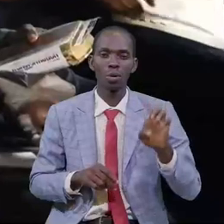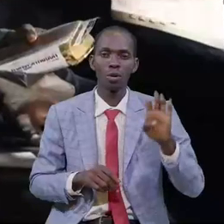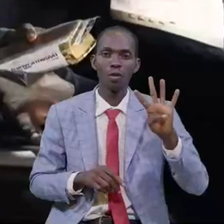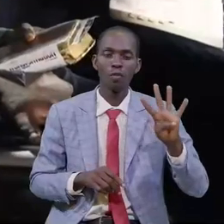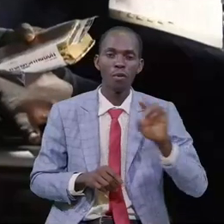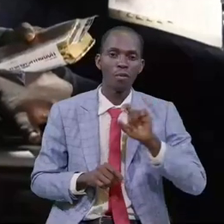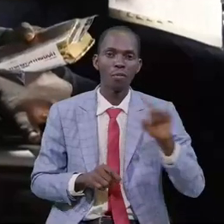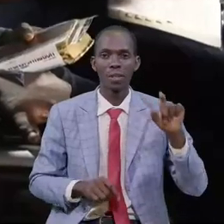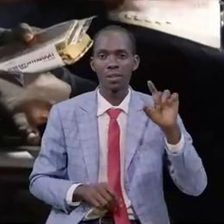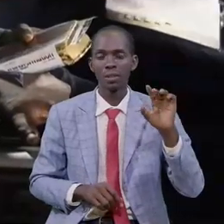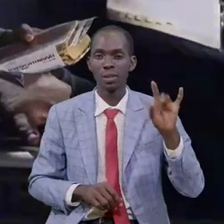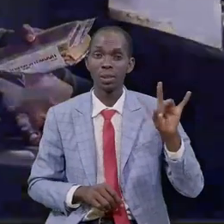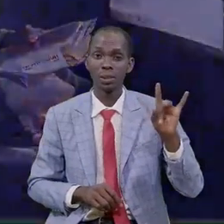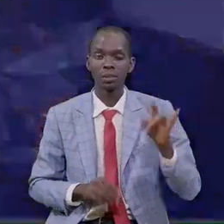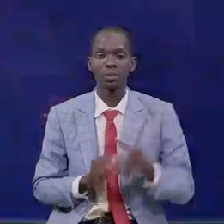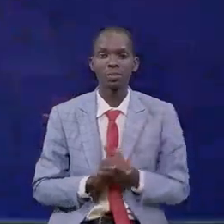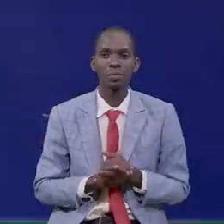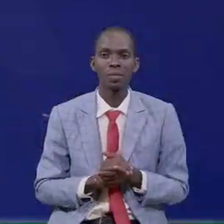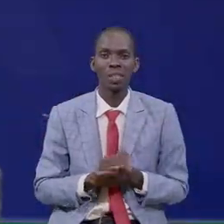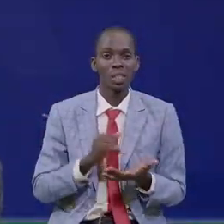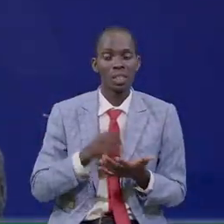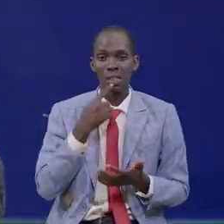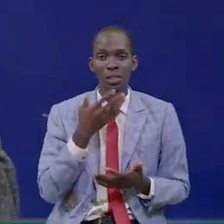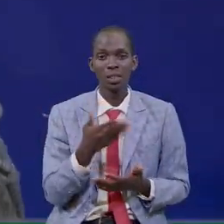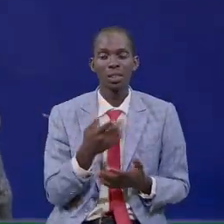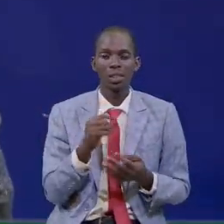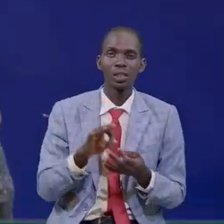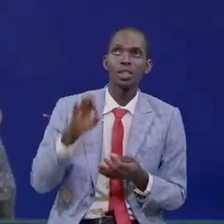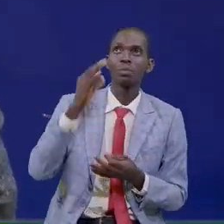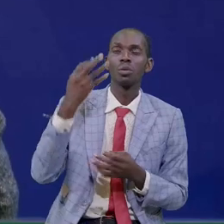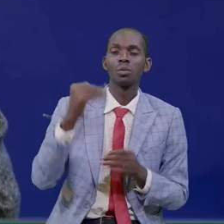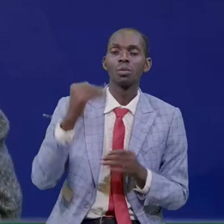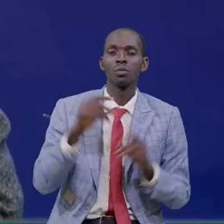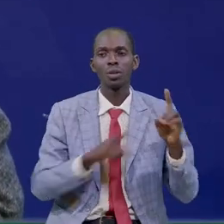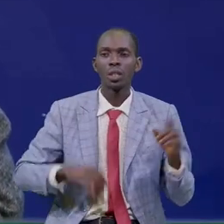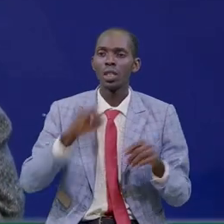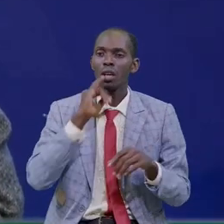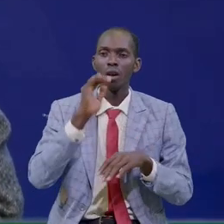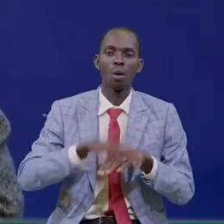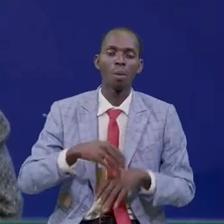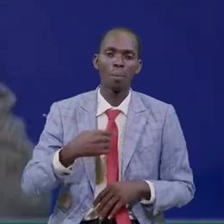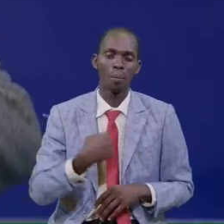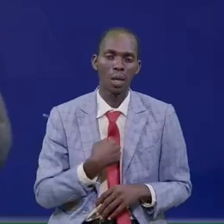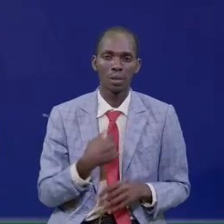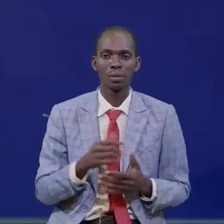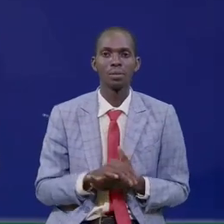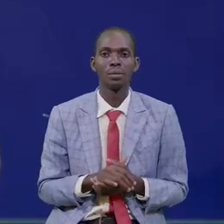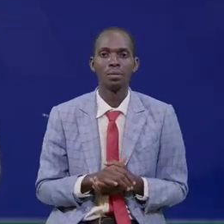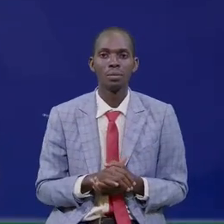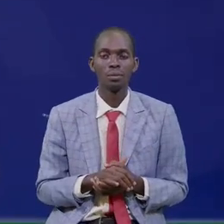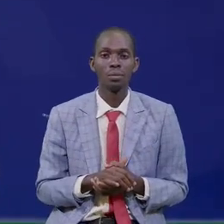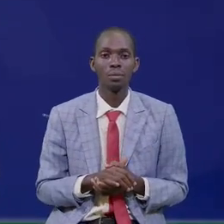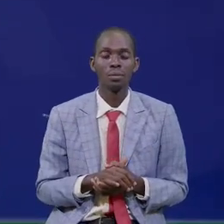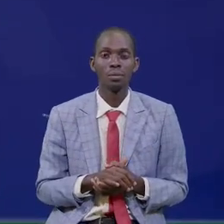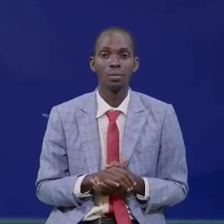18. 18. It says the Spirit of the Lord is upon me. L'Esprit du Seigneur est sur moi. Because